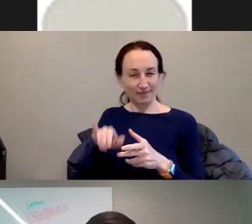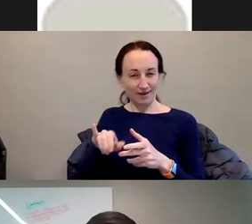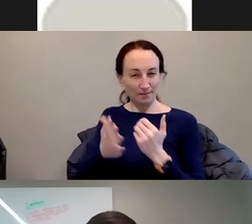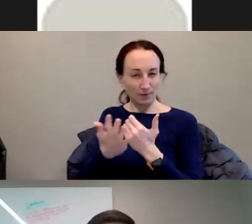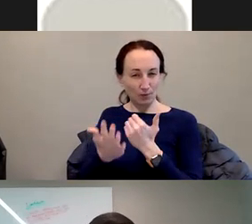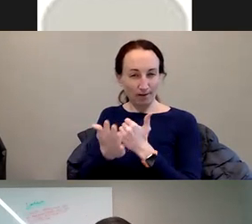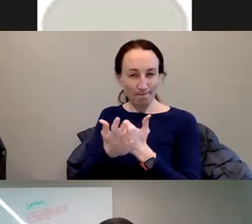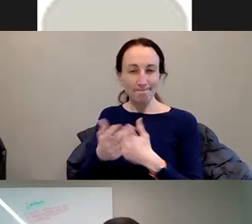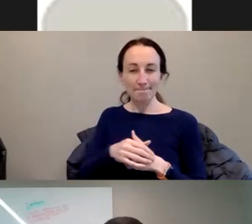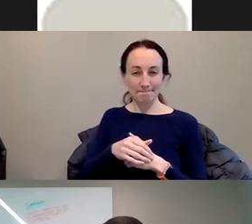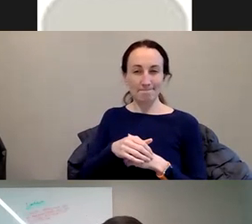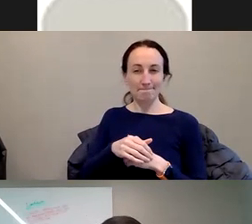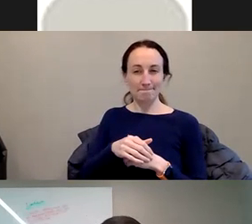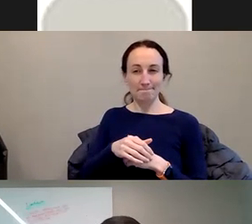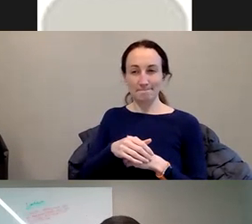guess.